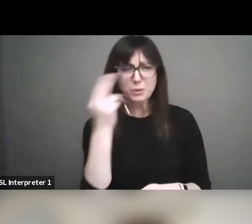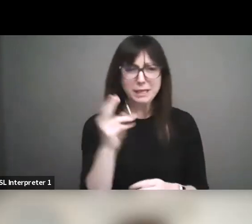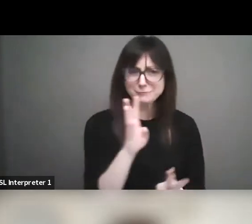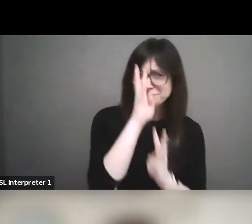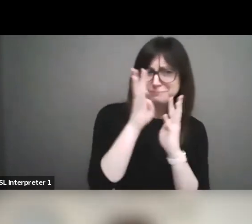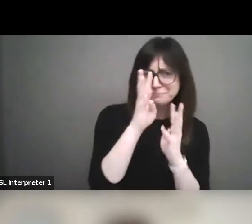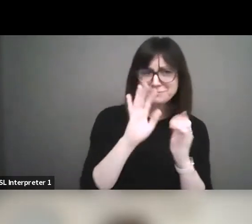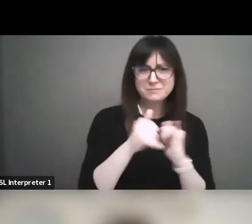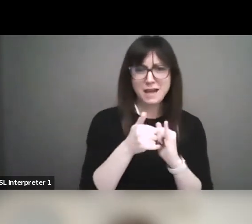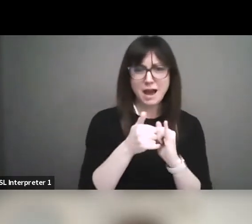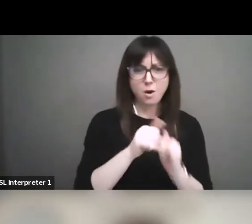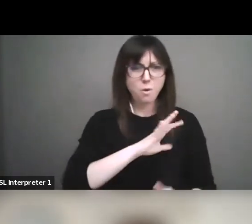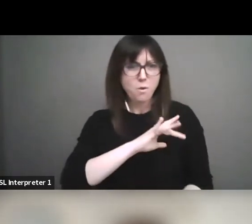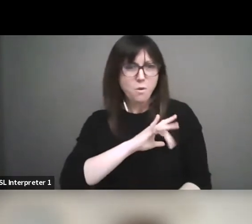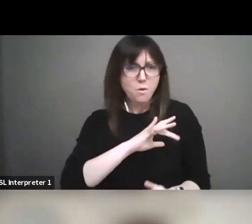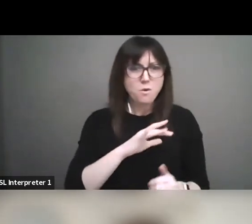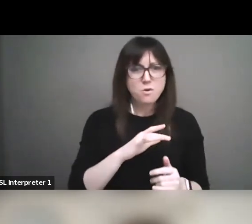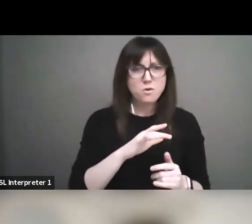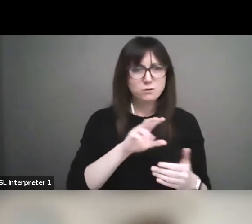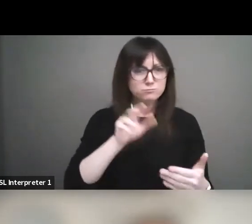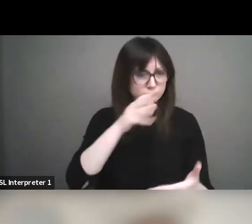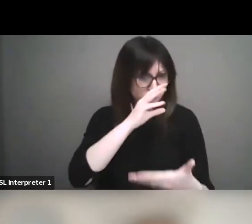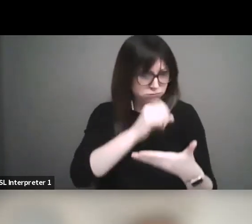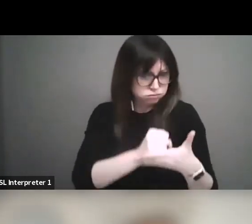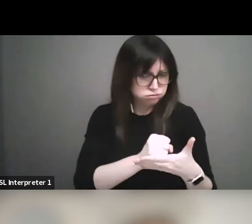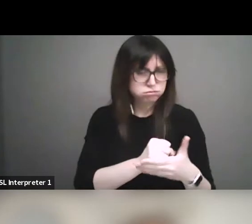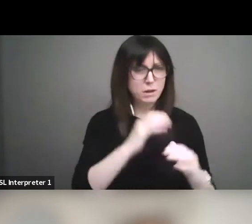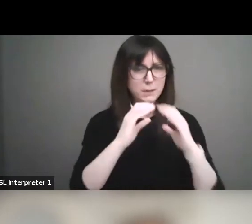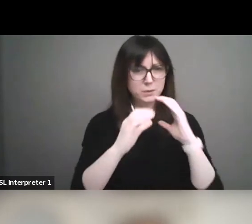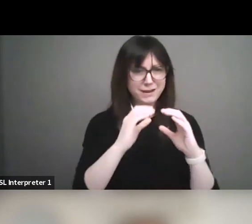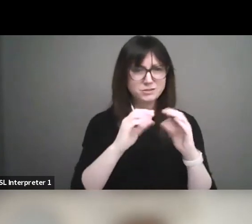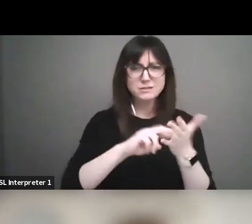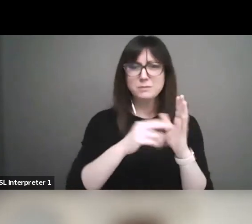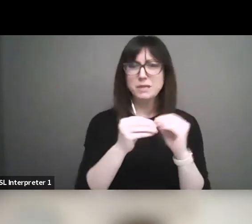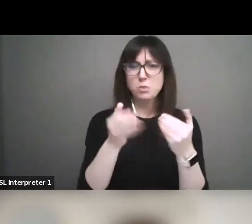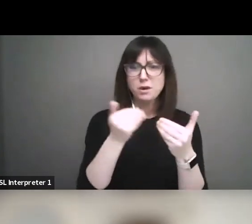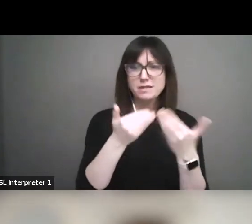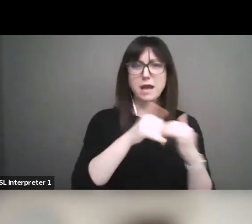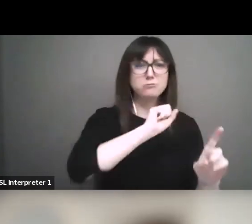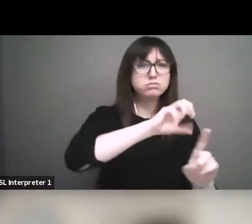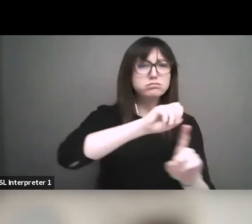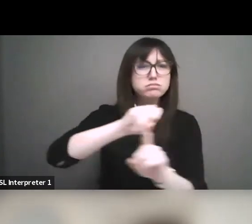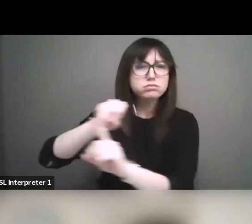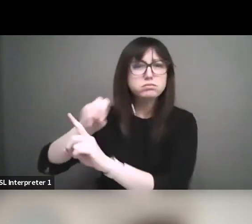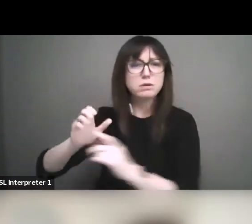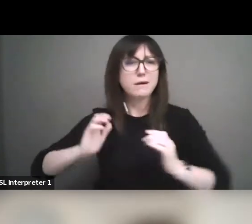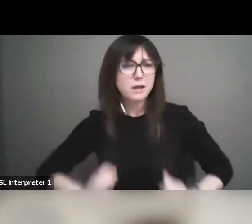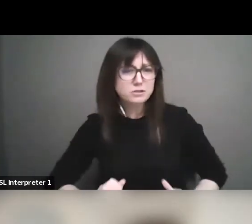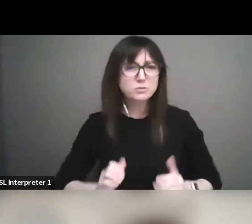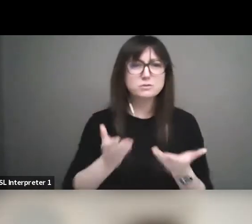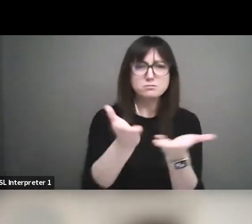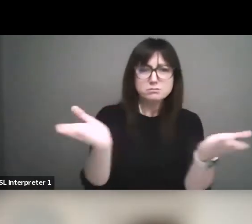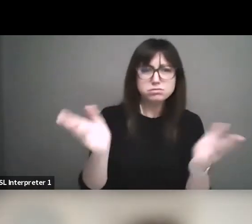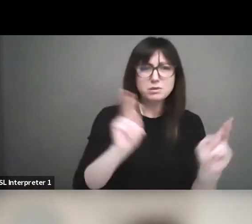stand out in today's inbox and have an easier way to educate our prospects or customers. And I personally believe video is